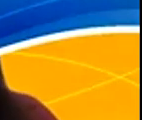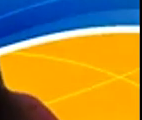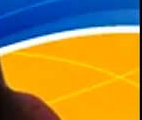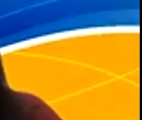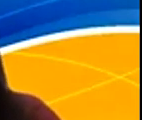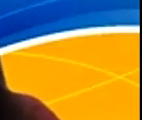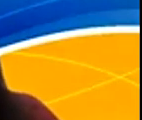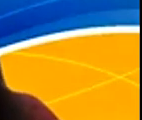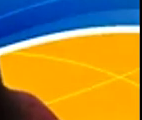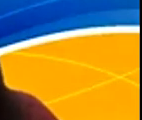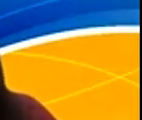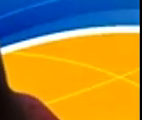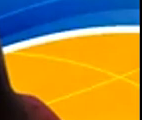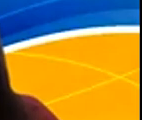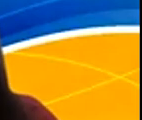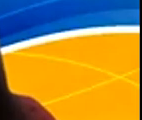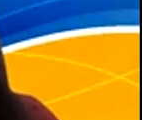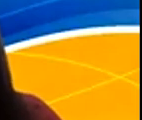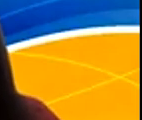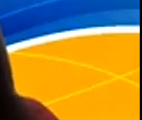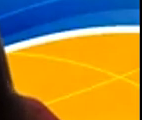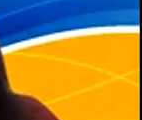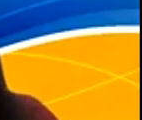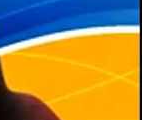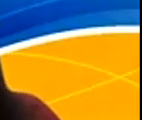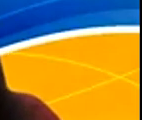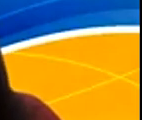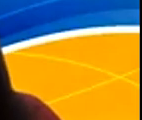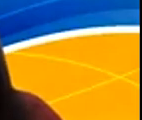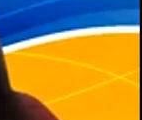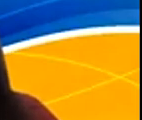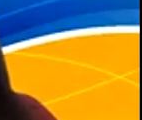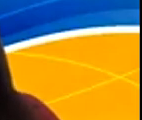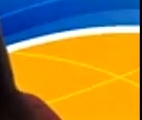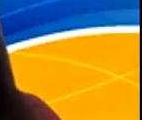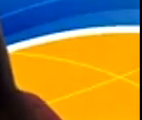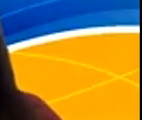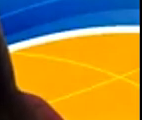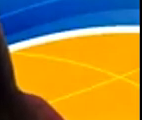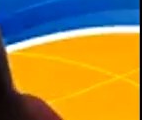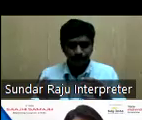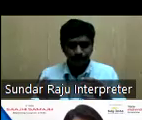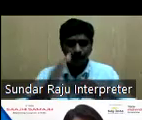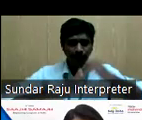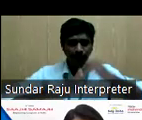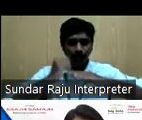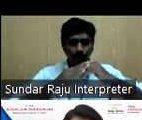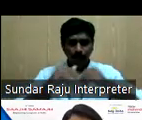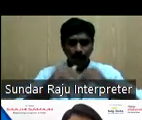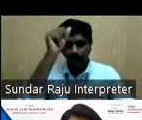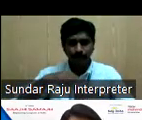enable advocacy through discourse and discussions on issues related and relevant to development sector in